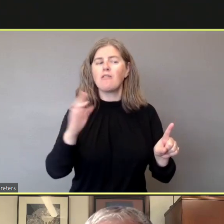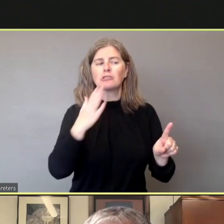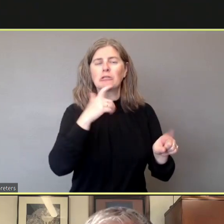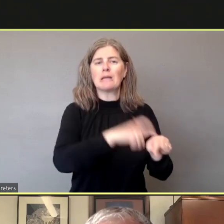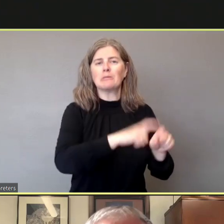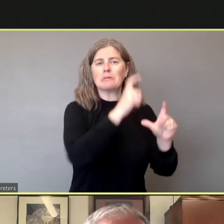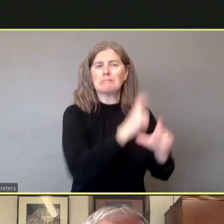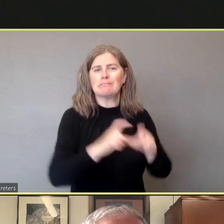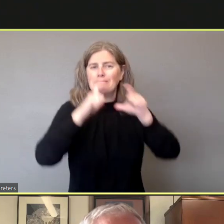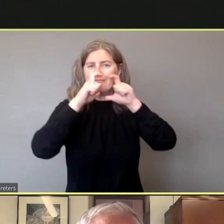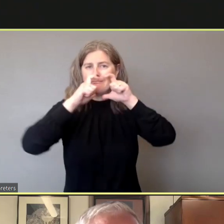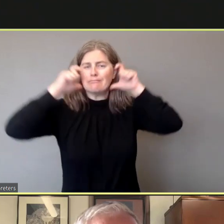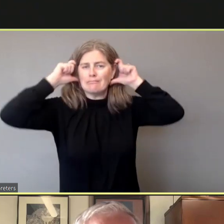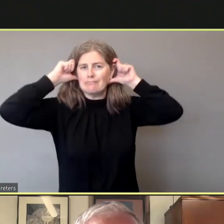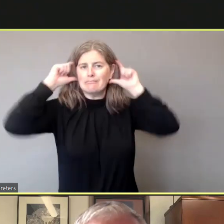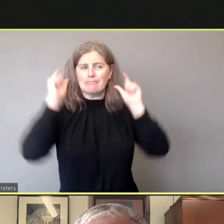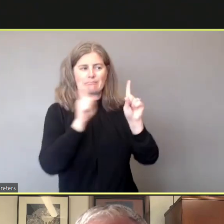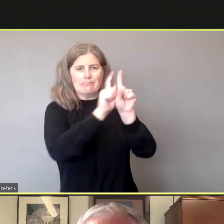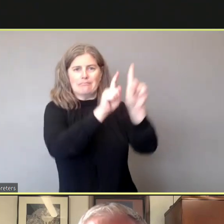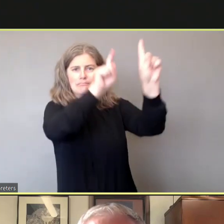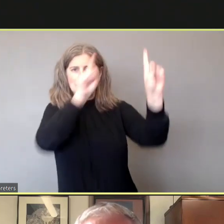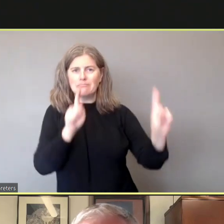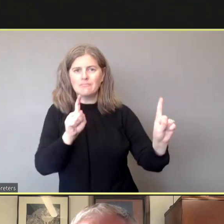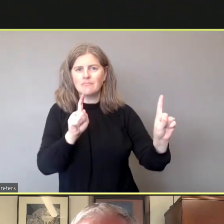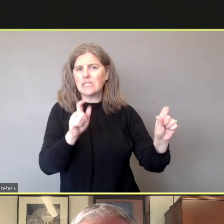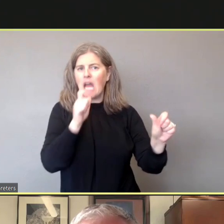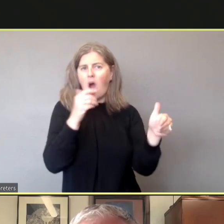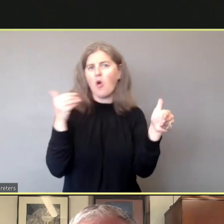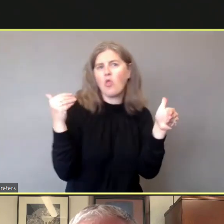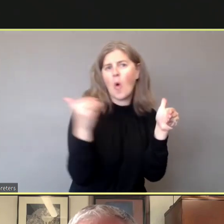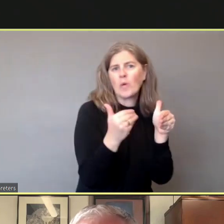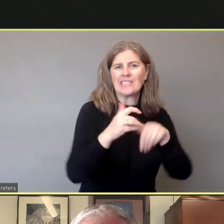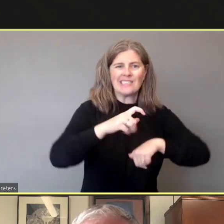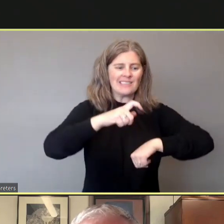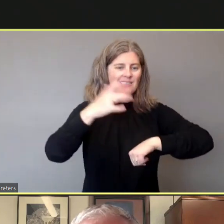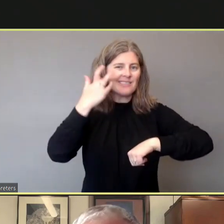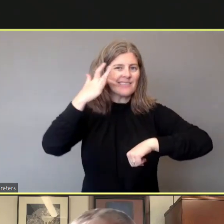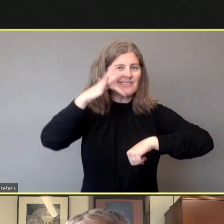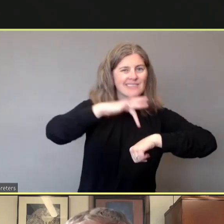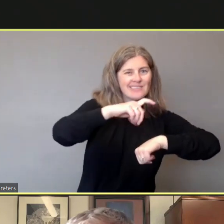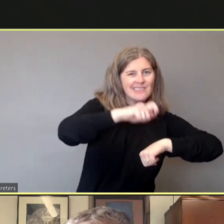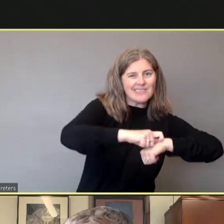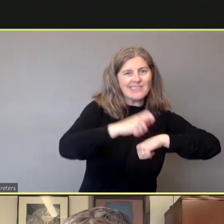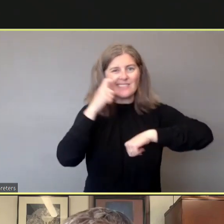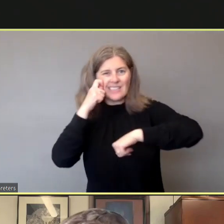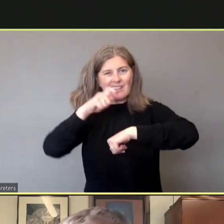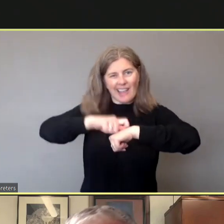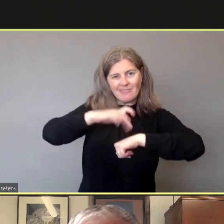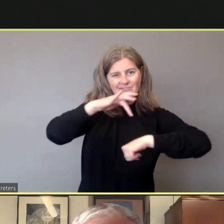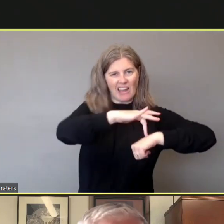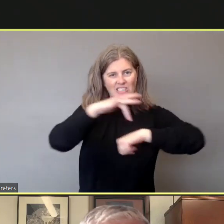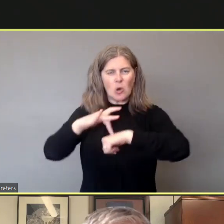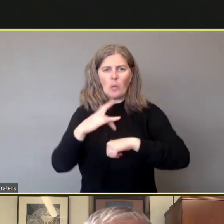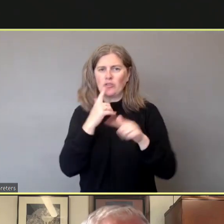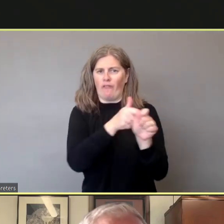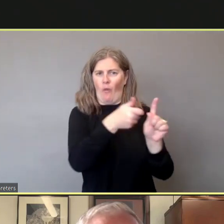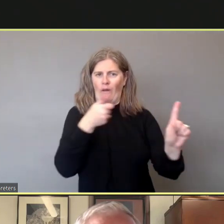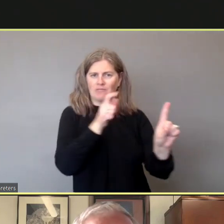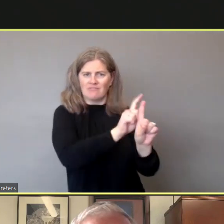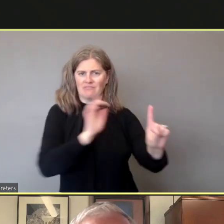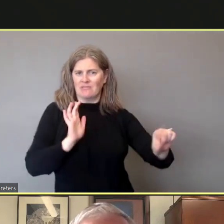haven't been wearing it and wear it. Avoid close skin to skin contact, which we should be doing with people with influenza as